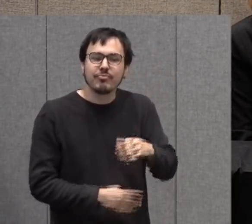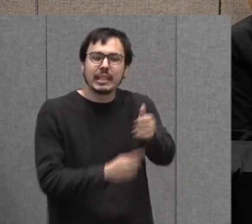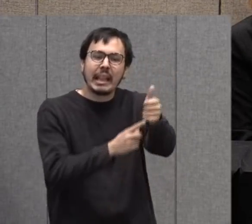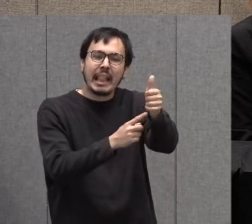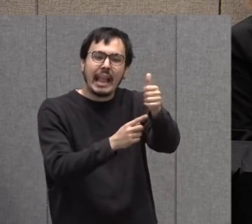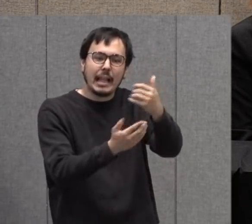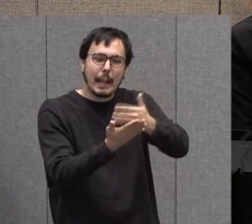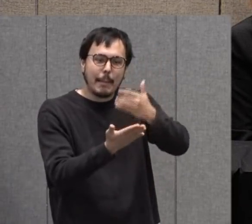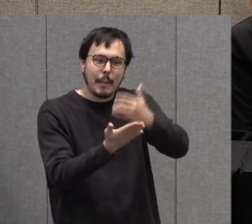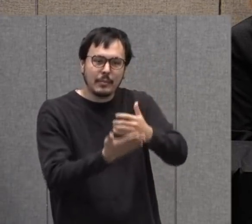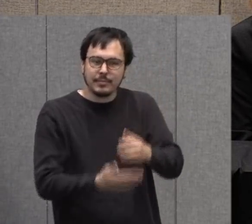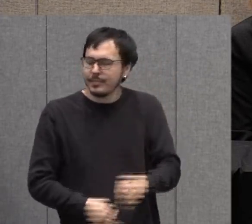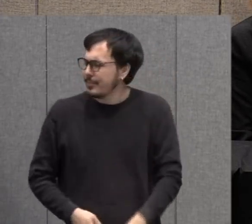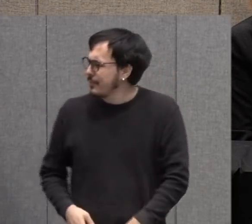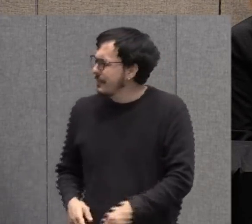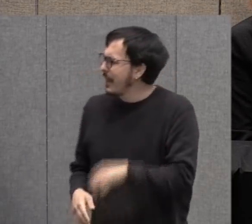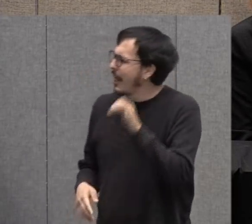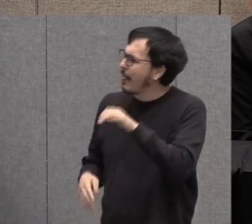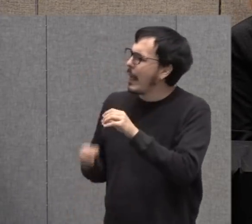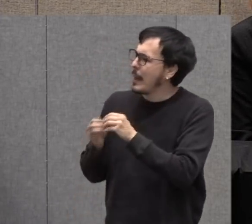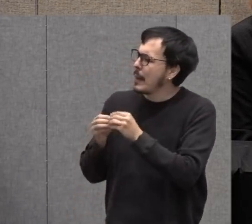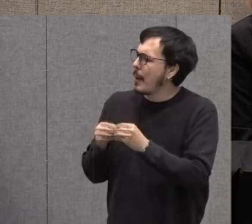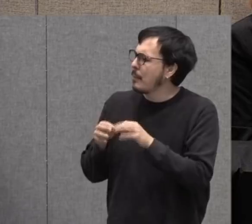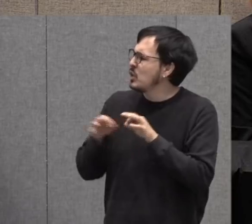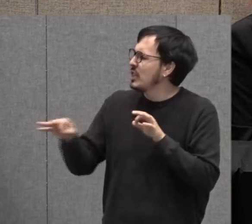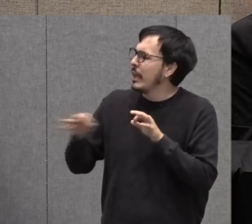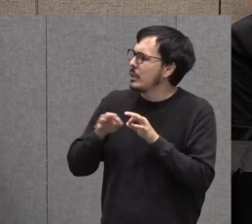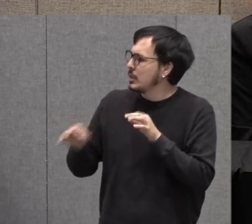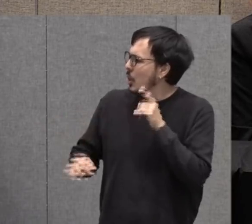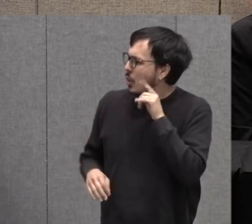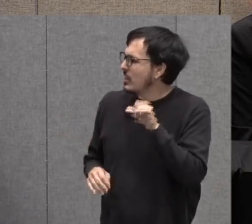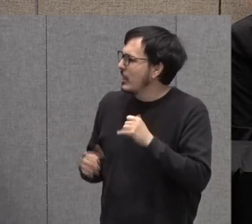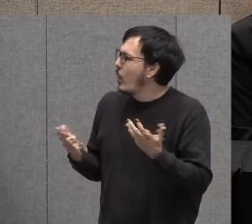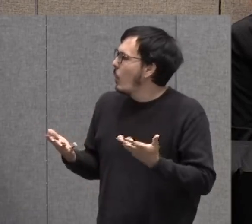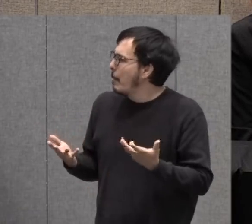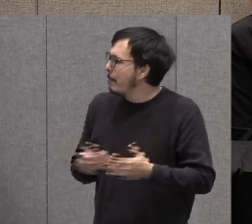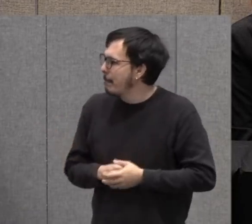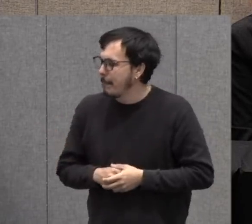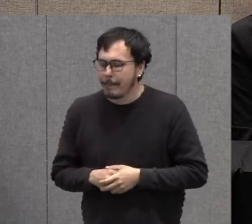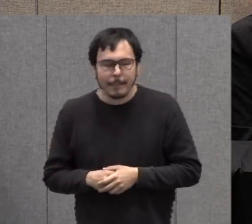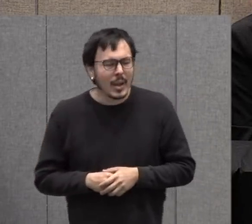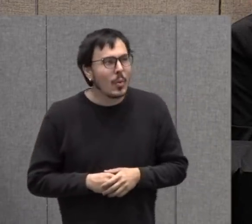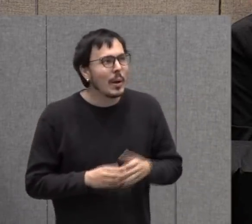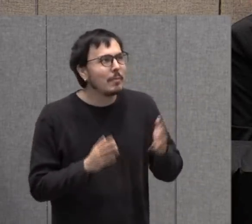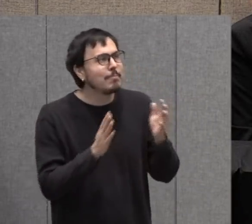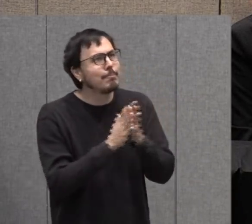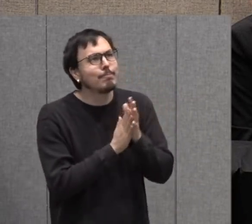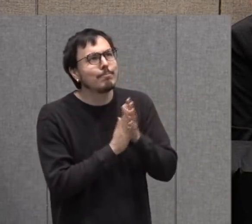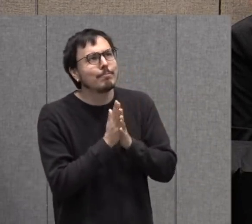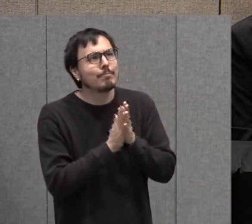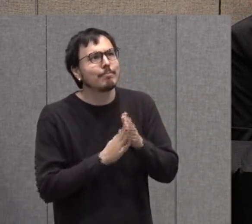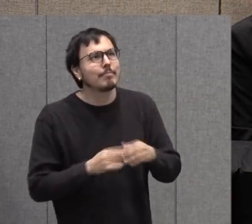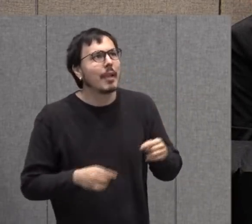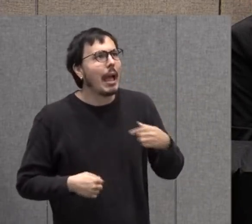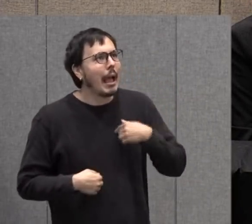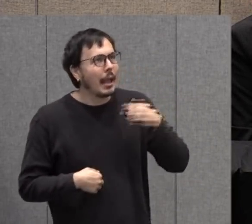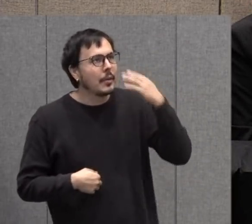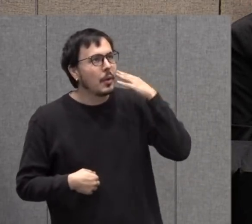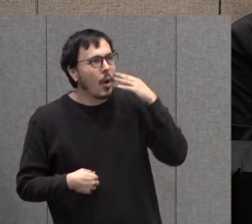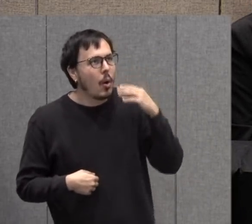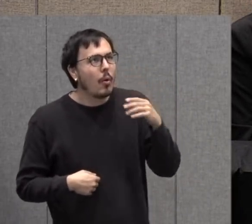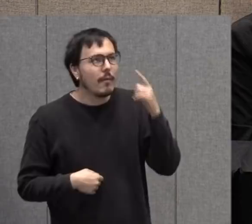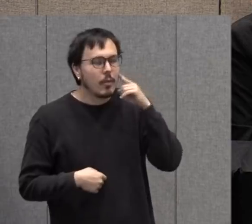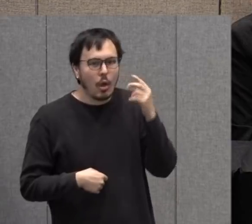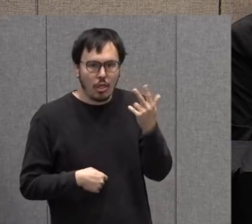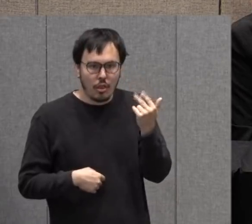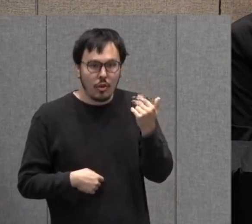If you had to turn that into a number sentence, what would that look like? Well, I just know that to make